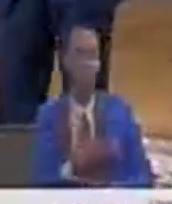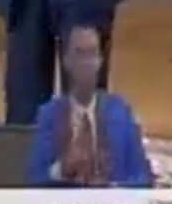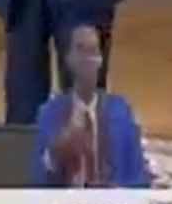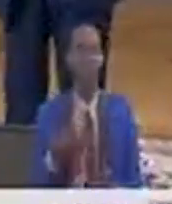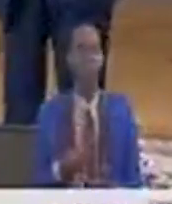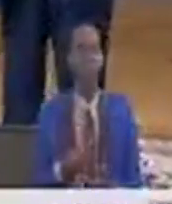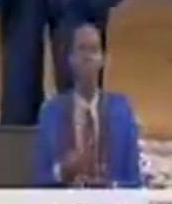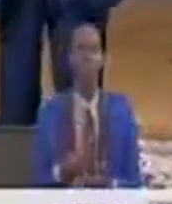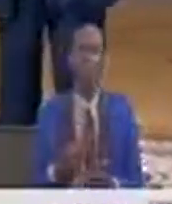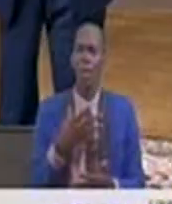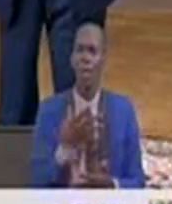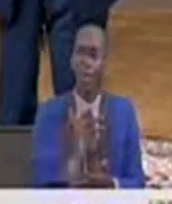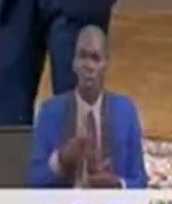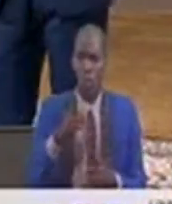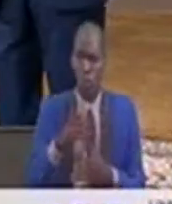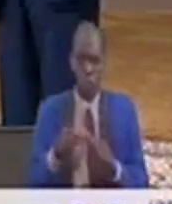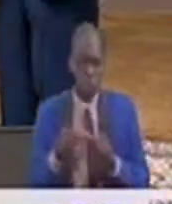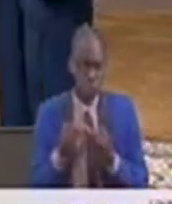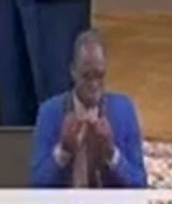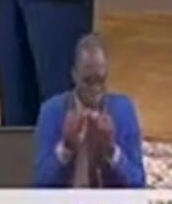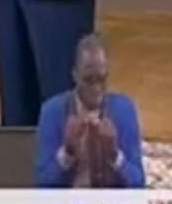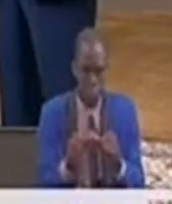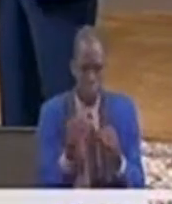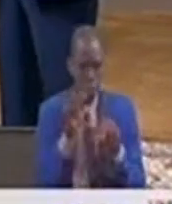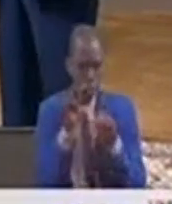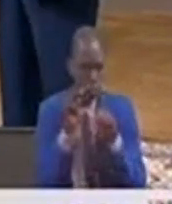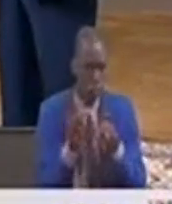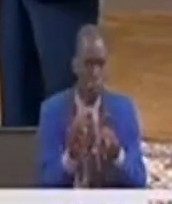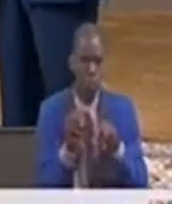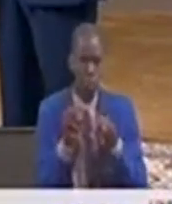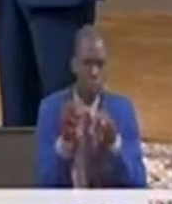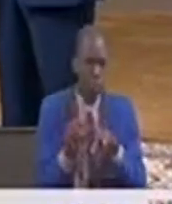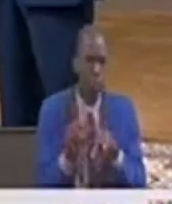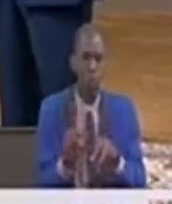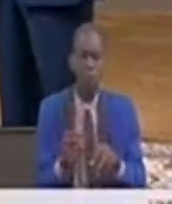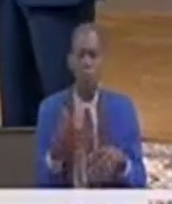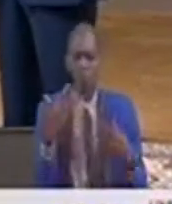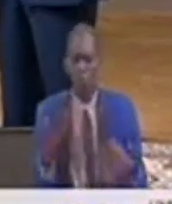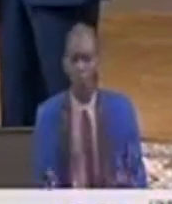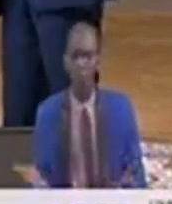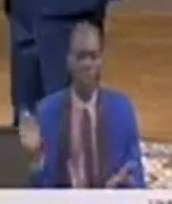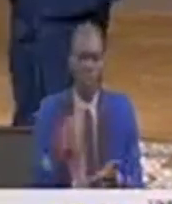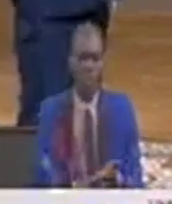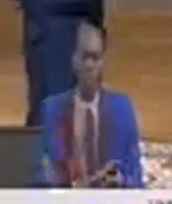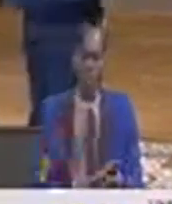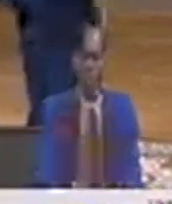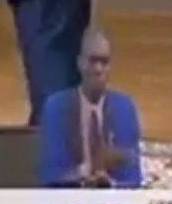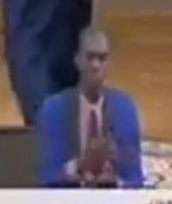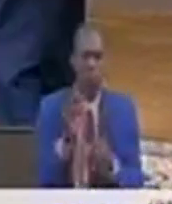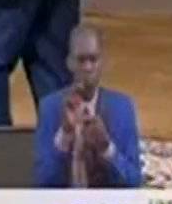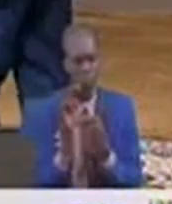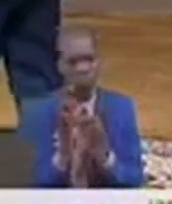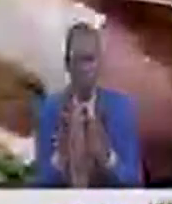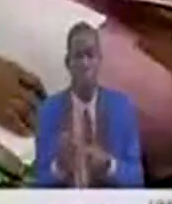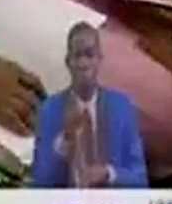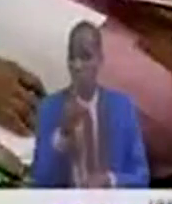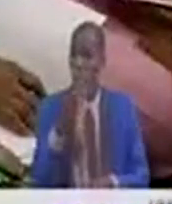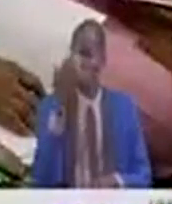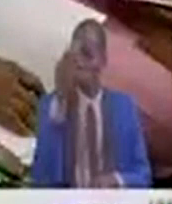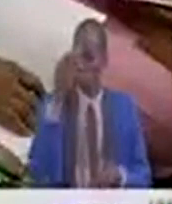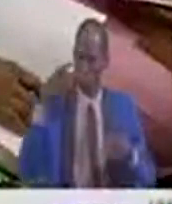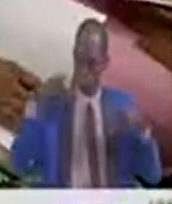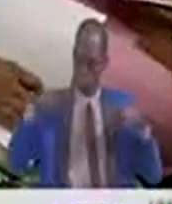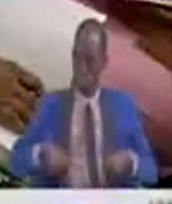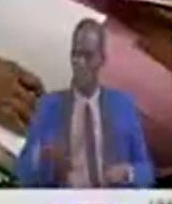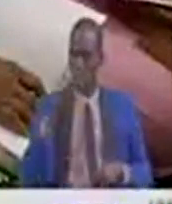stay there, and you're looking into that, and you know it is wrong. How do you know it's wrong? If, it's